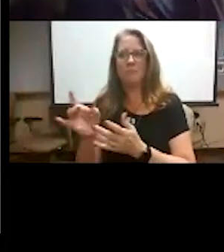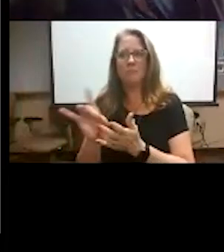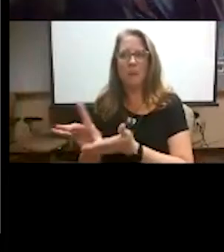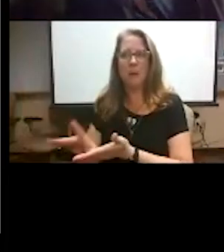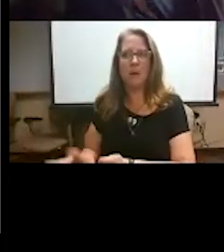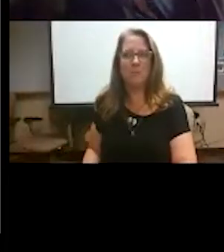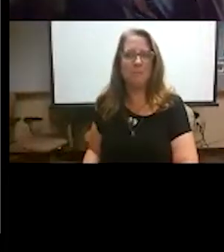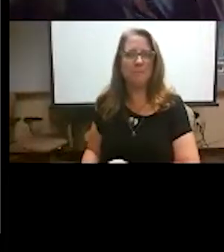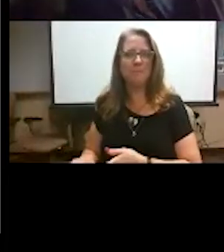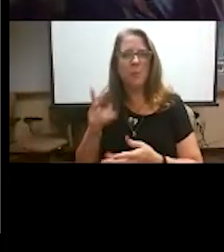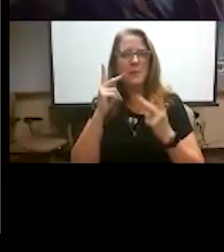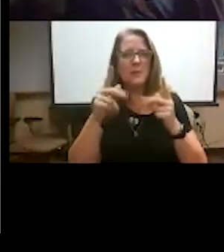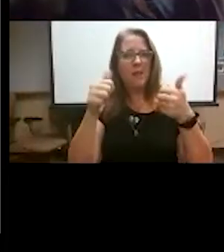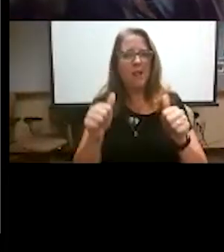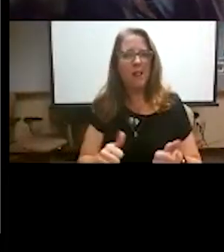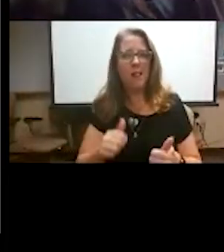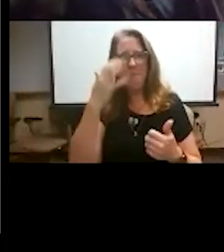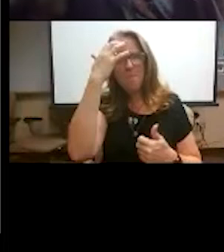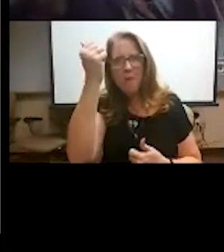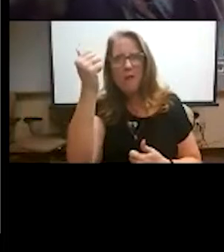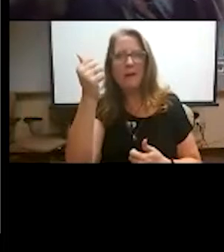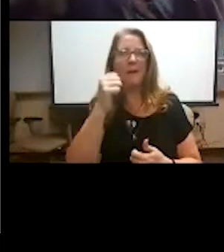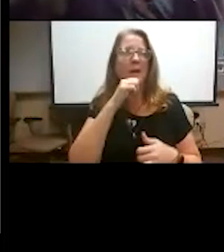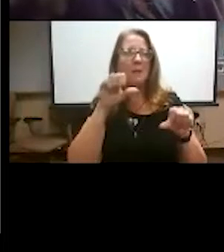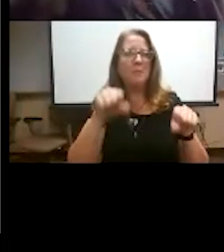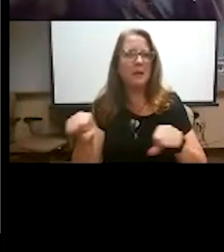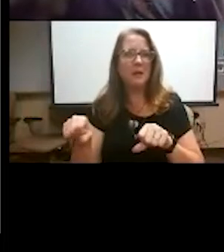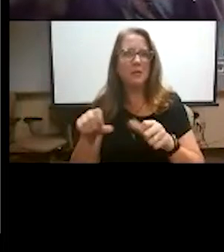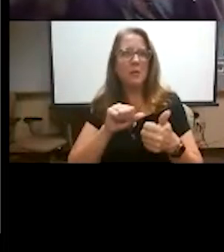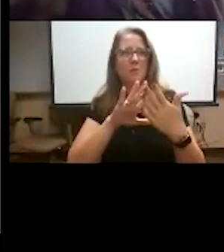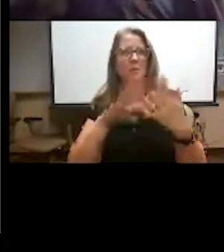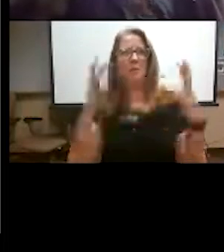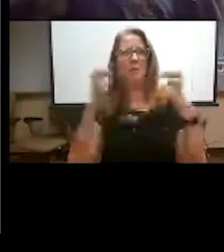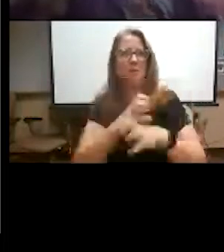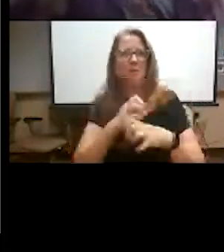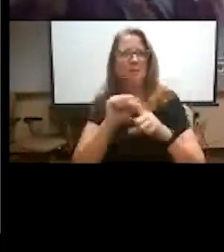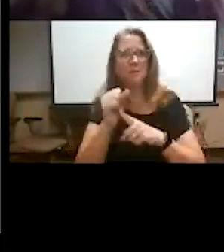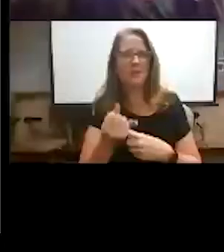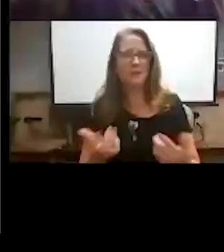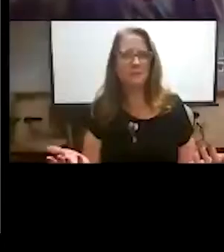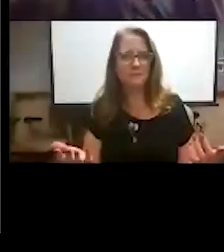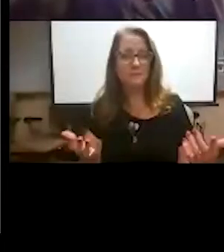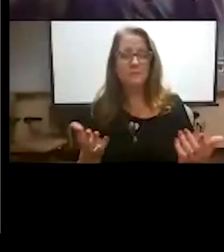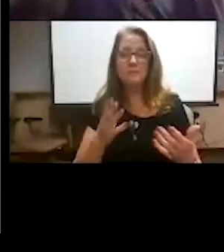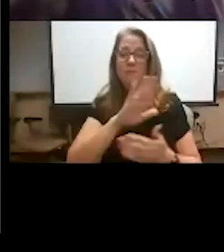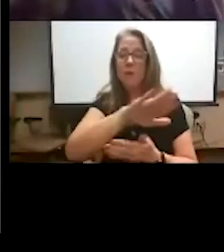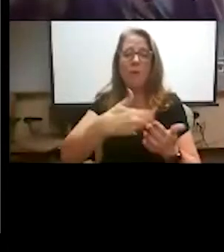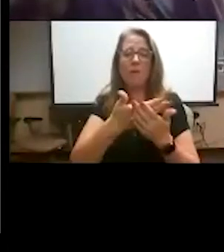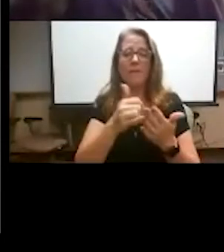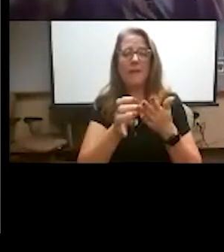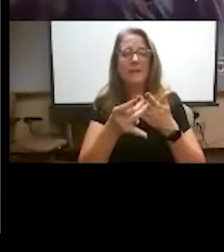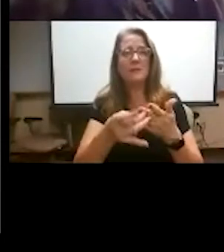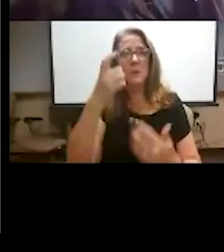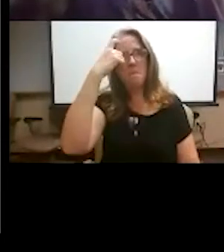this deterioration of memory and an inability, therefore, to address complexity. And all of that leads to